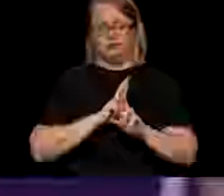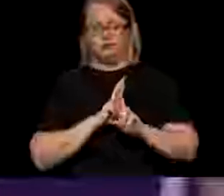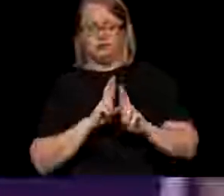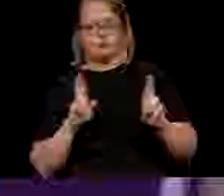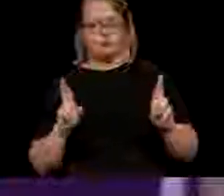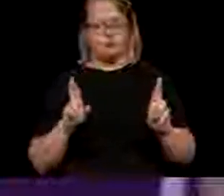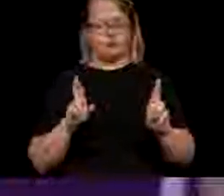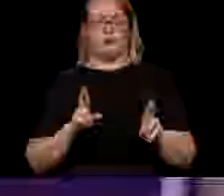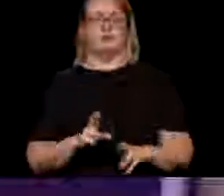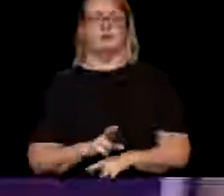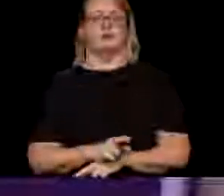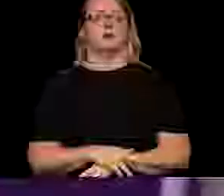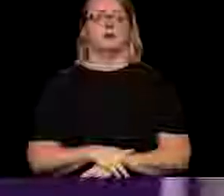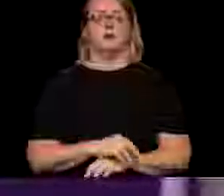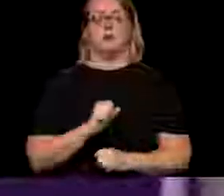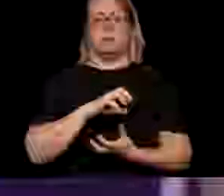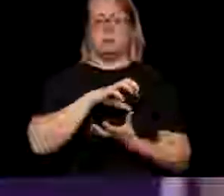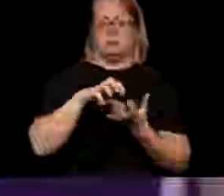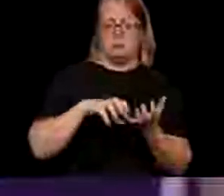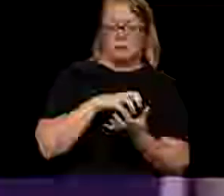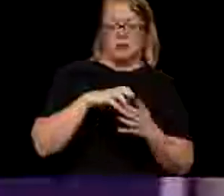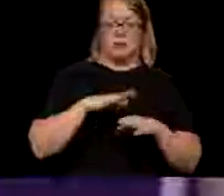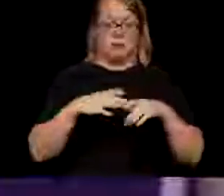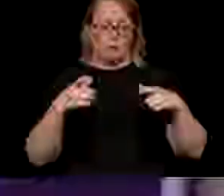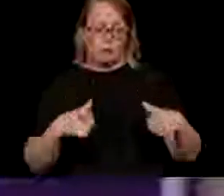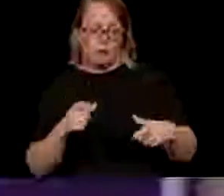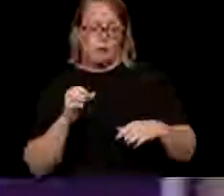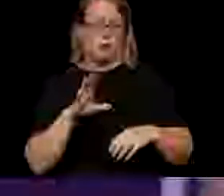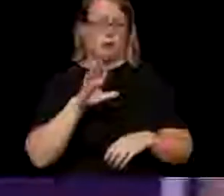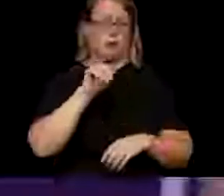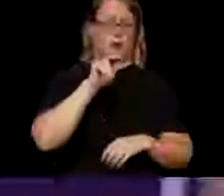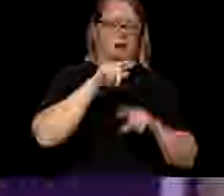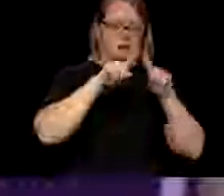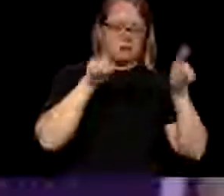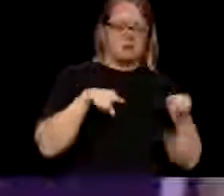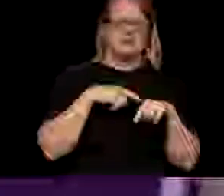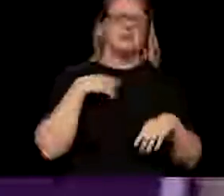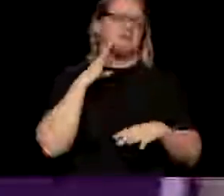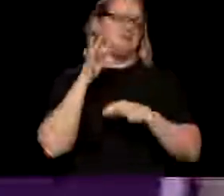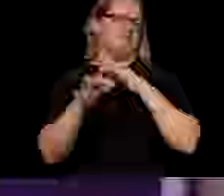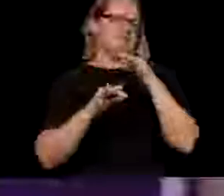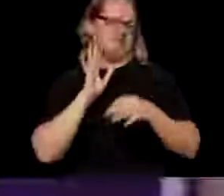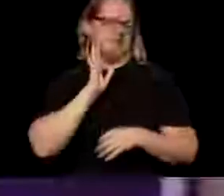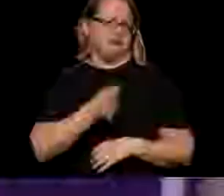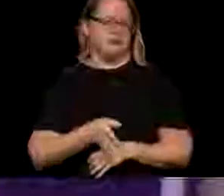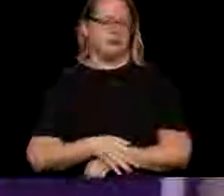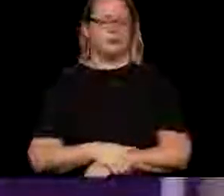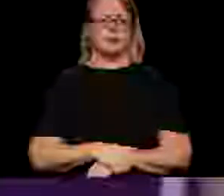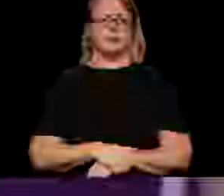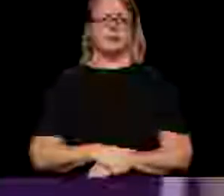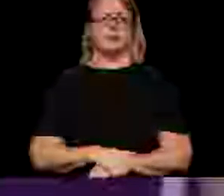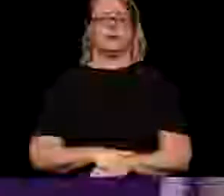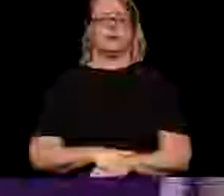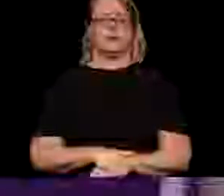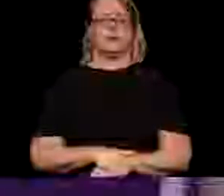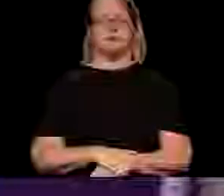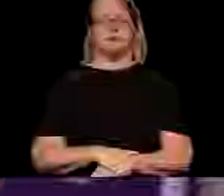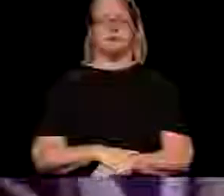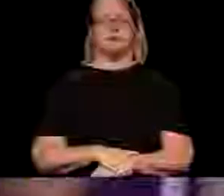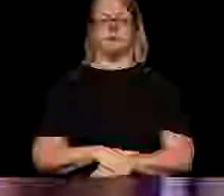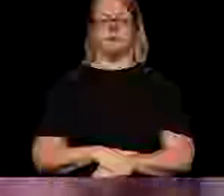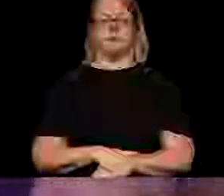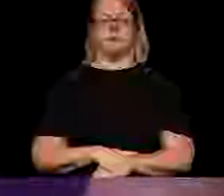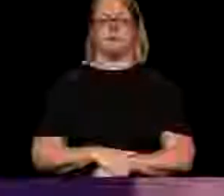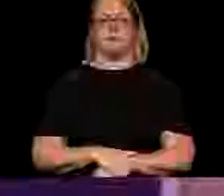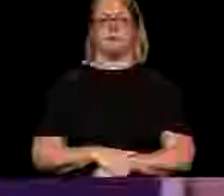don't need a lot, maybe a dime size or quarter size, and if you run out, you can always add more. Now for the colors,